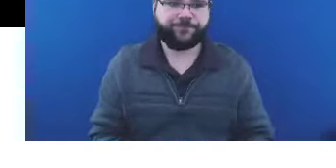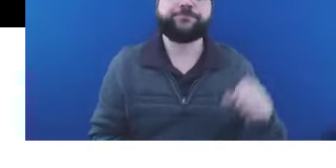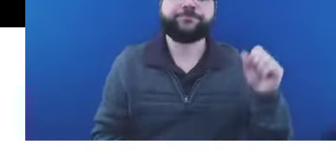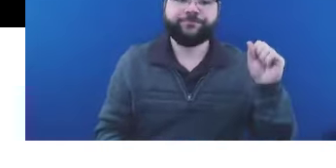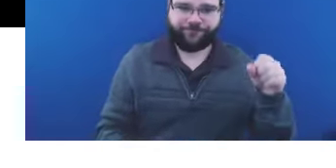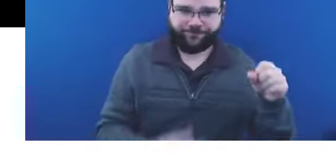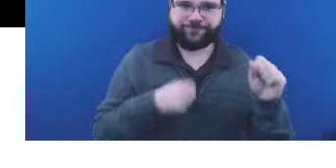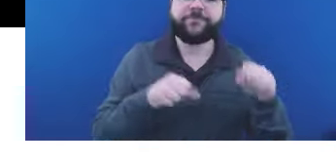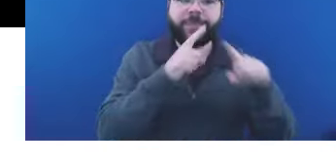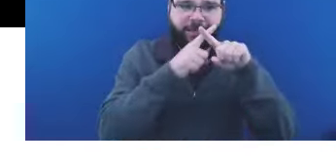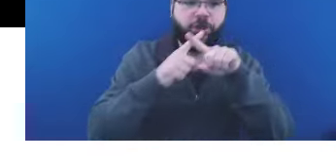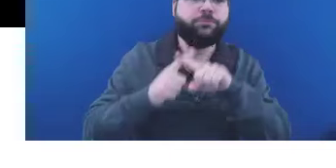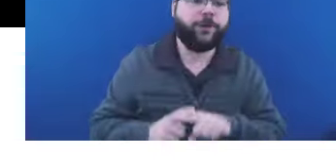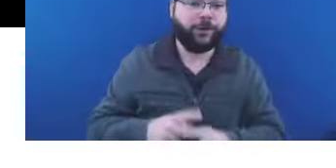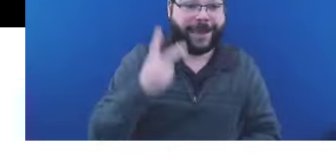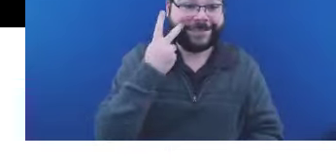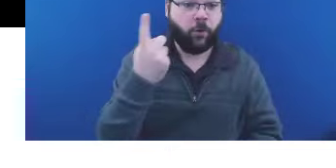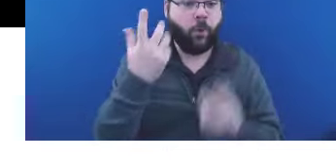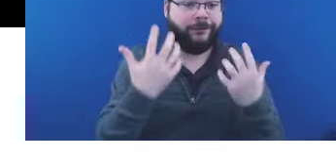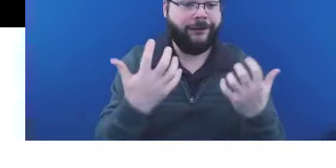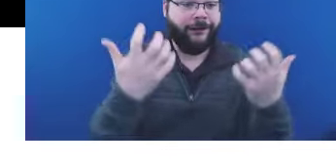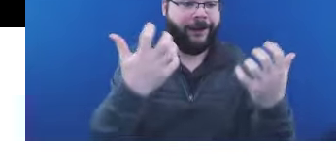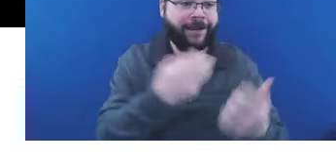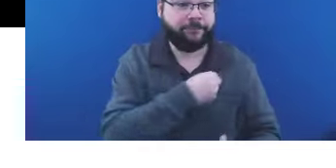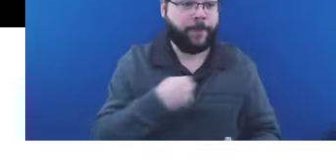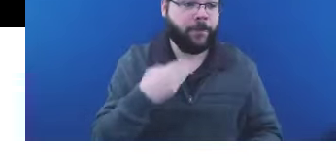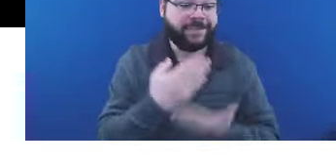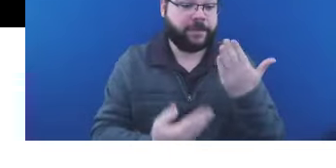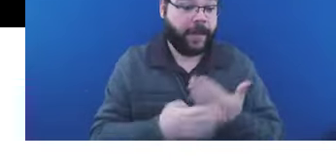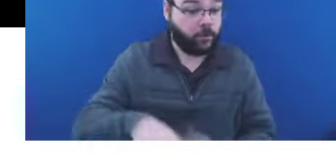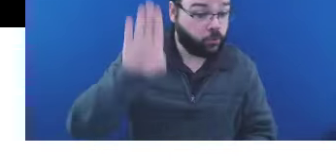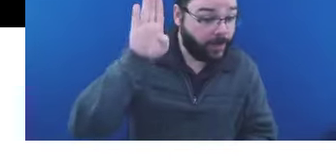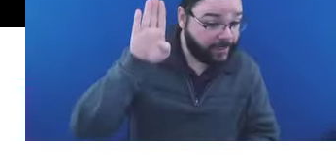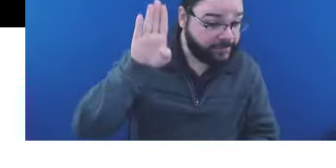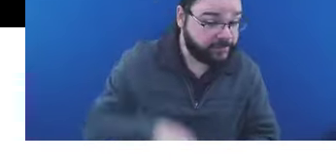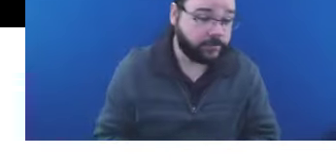unmute them. I do see that there is one audience member with their hand raised.